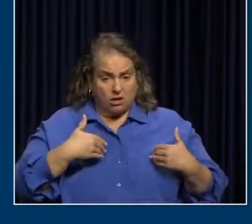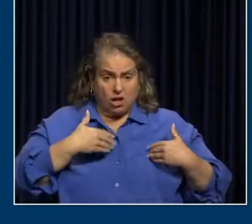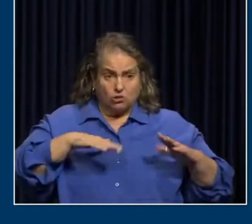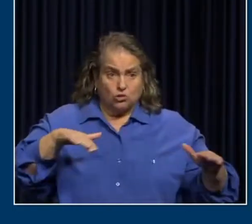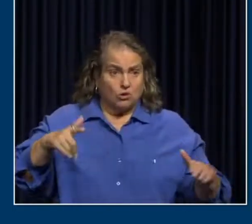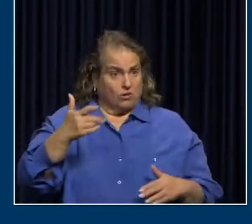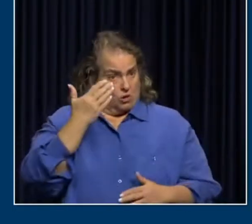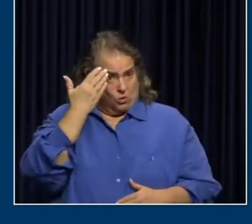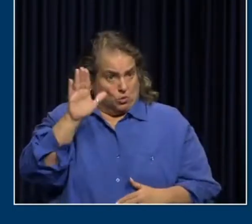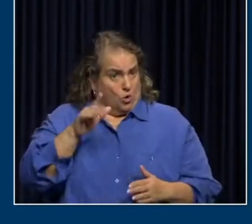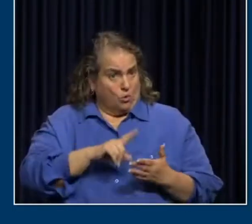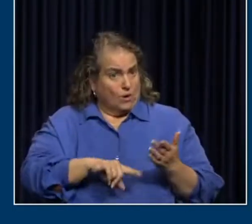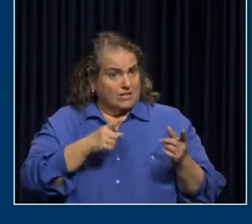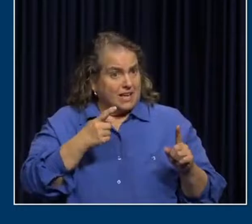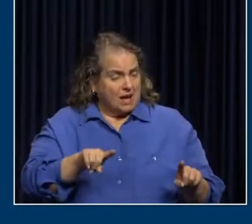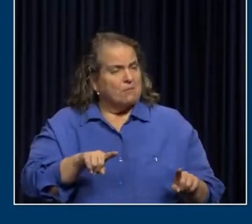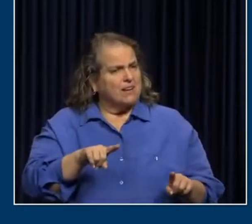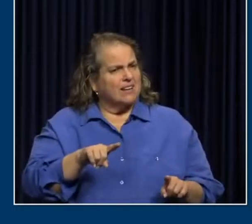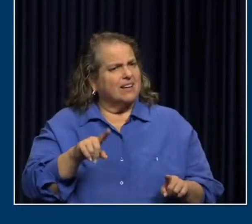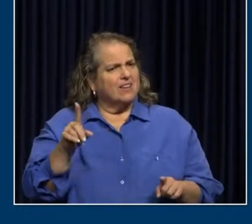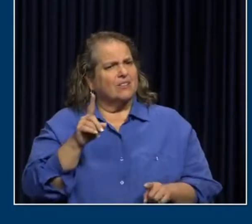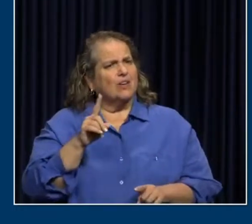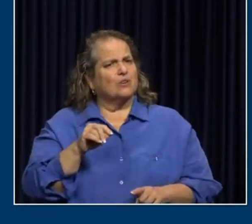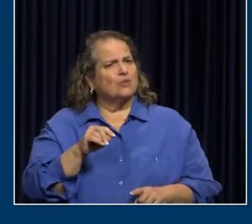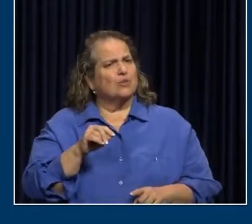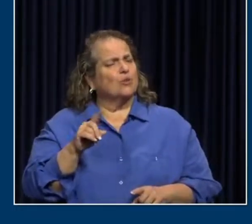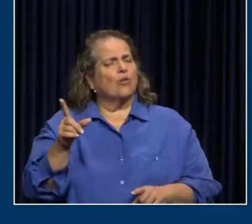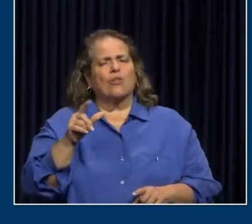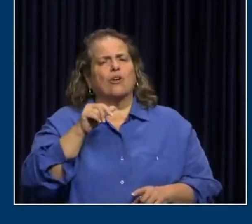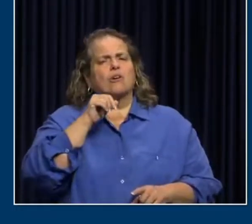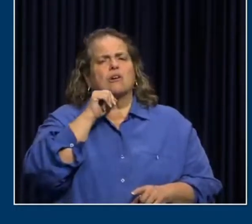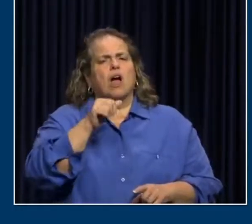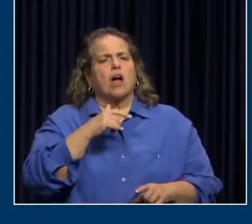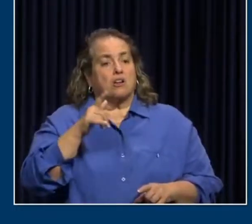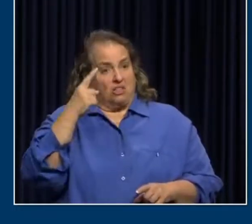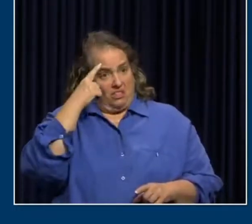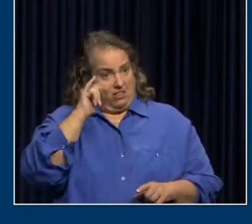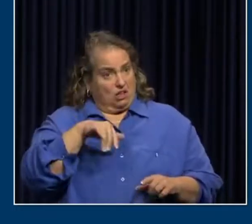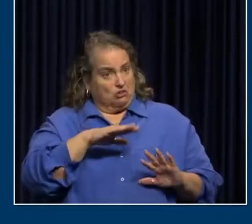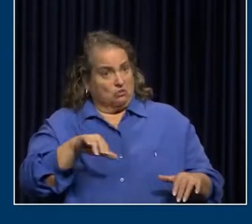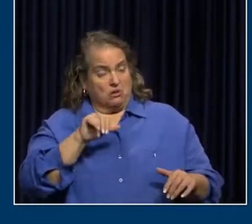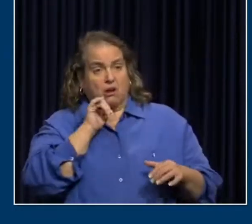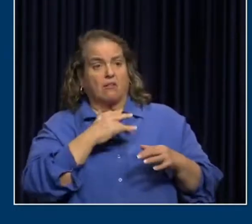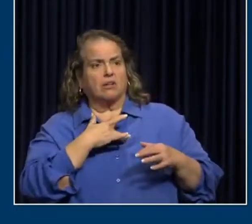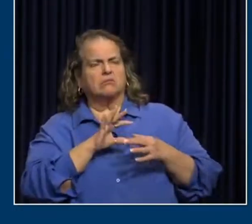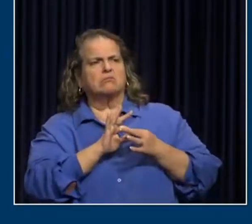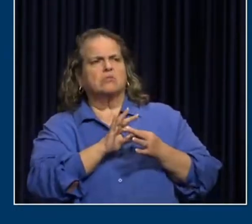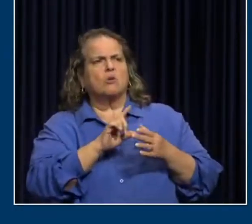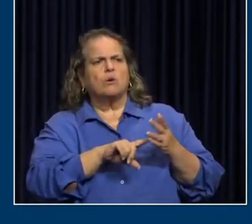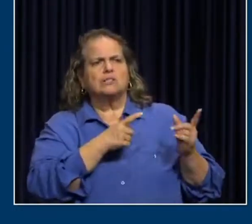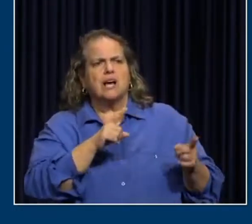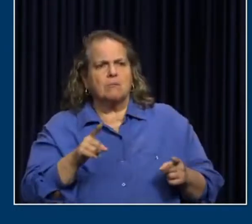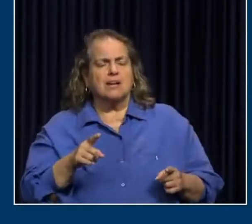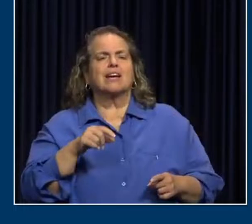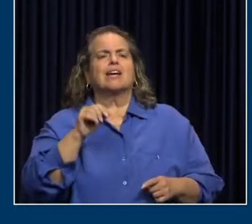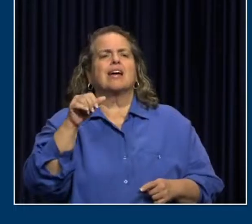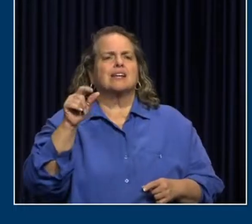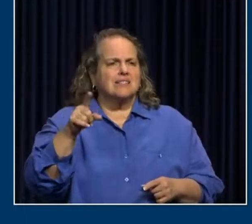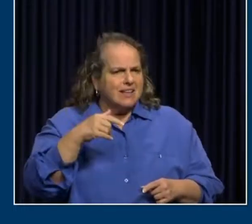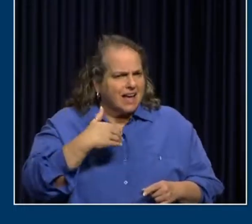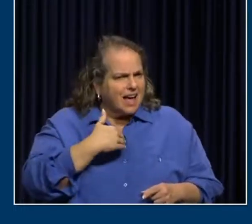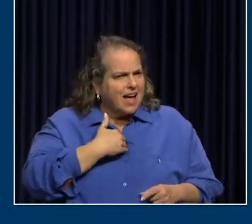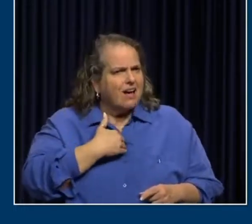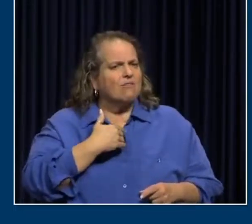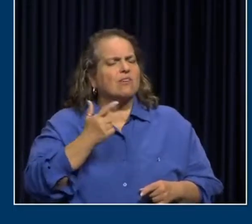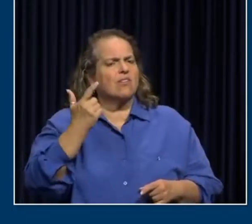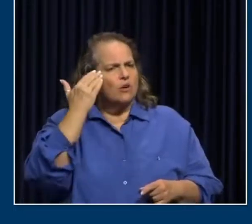know what's happening, or they aren't as in tune with what's going on, but they're very attuned with their caregivers' responses and what's going on in